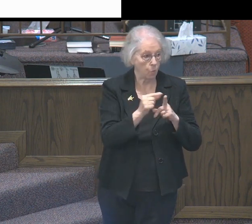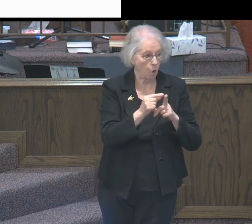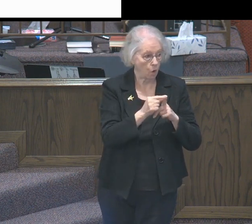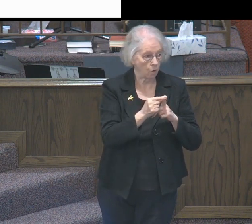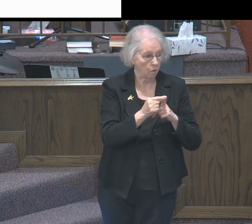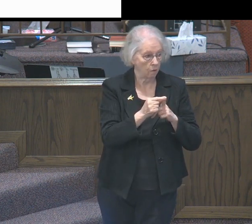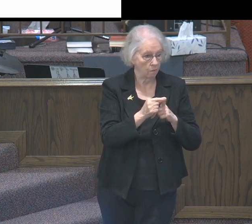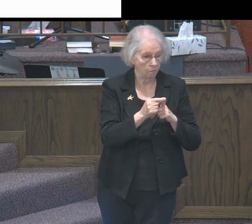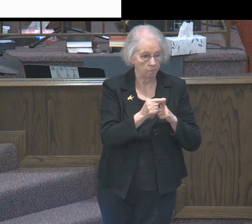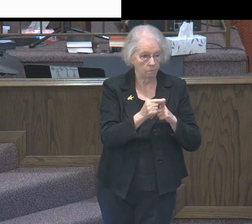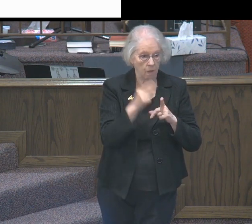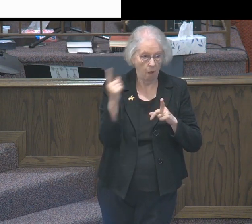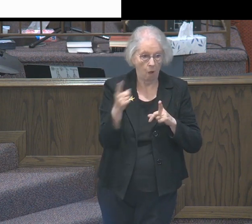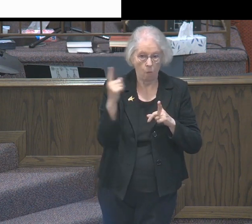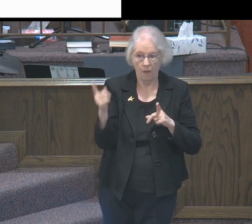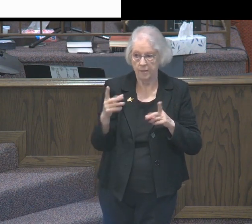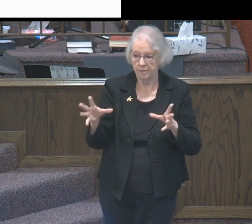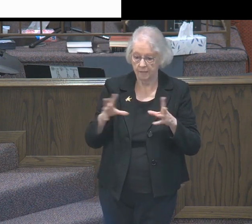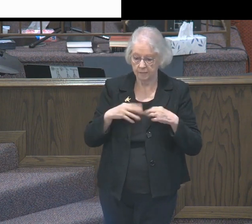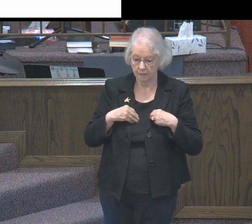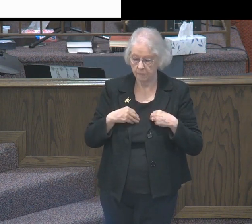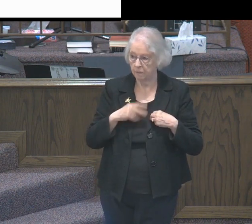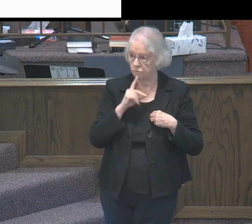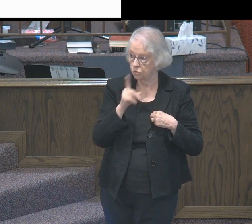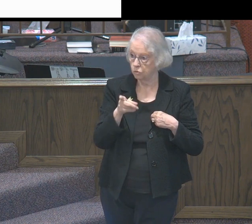We're not to take man's word over God's word.